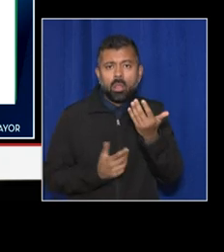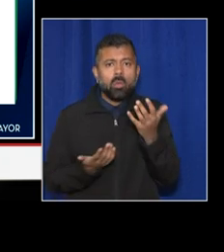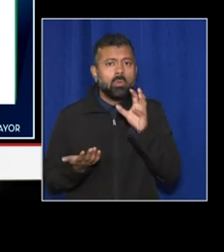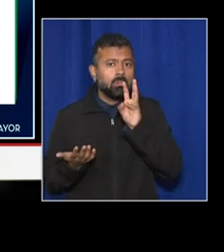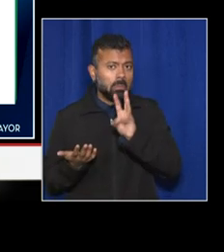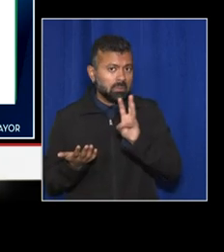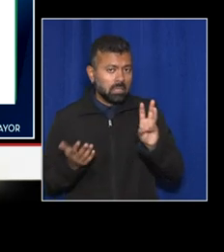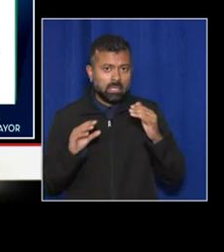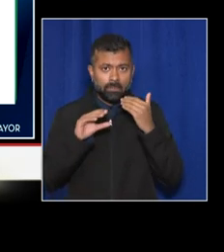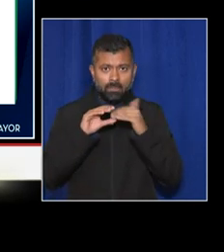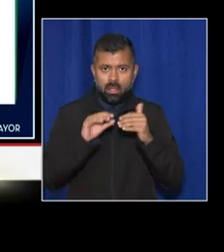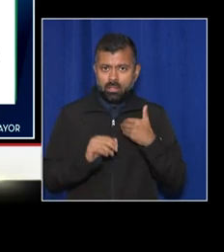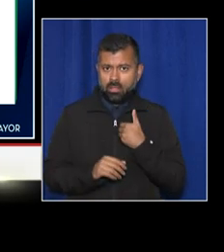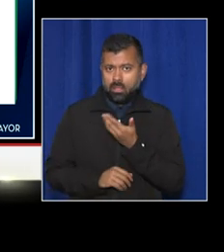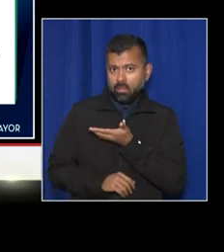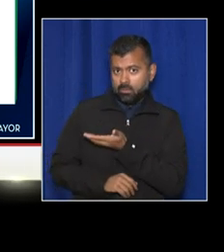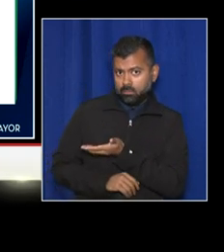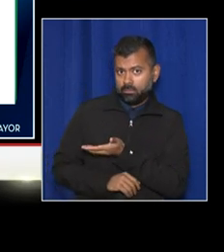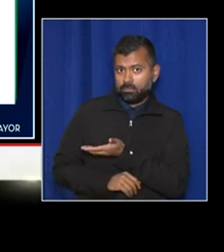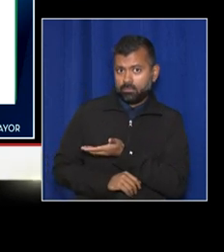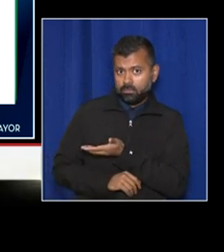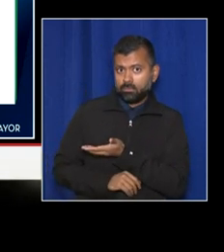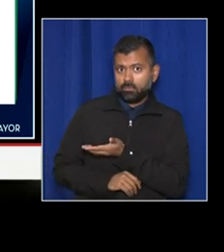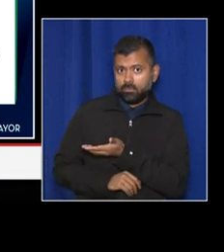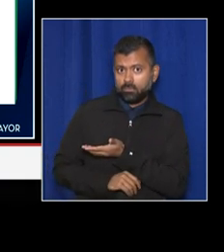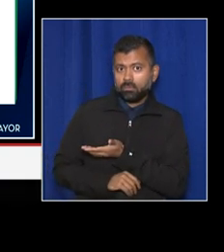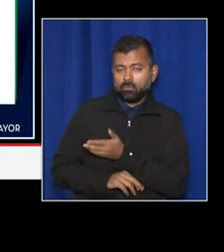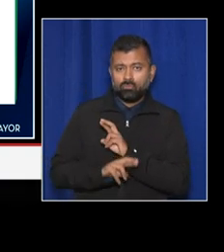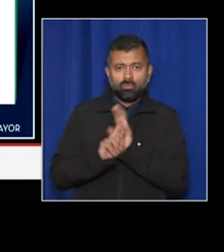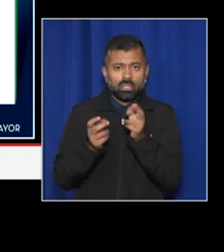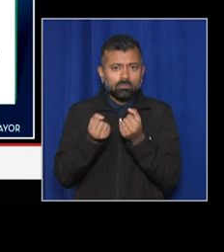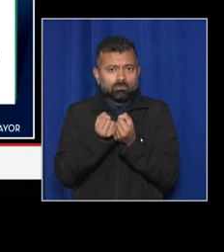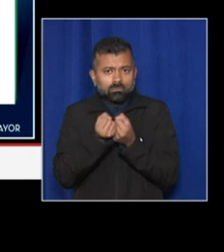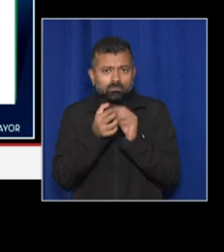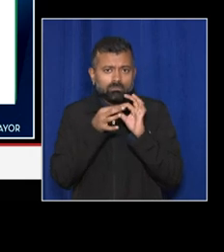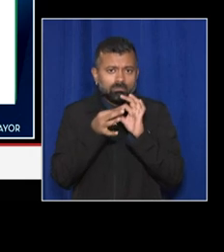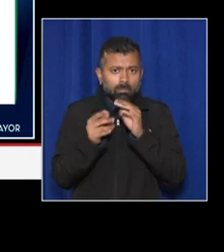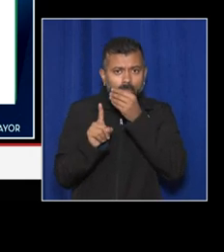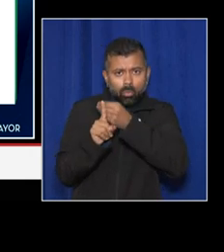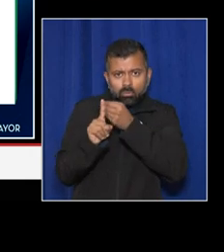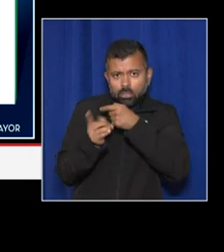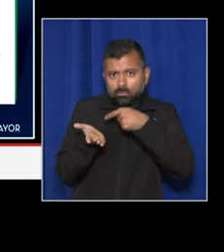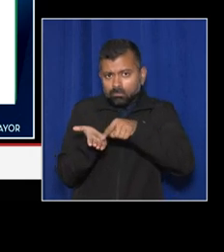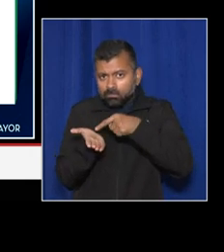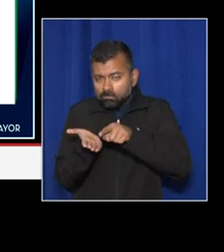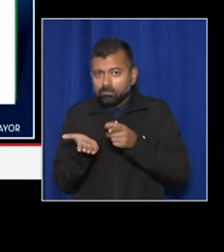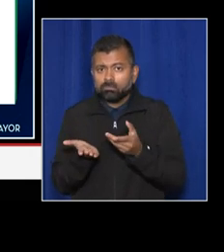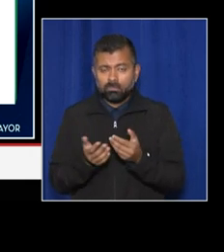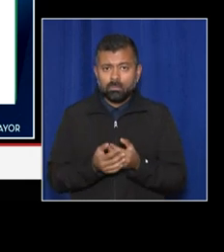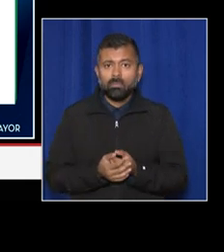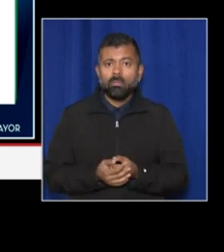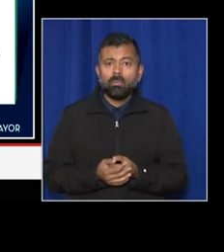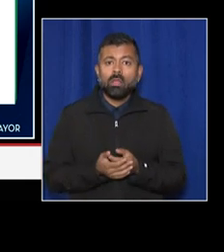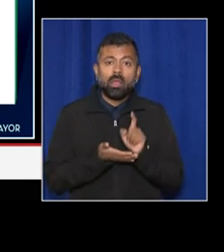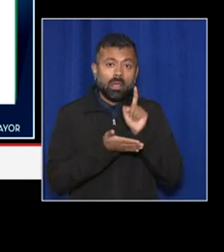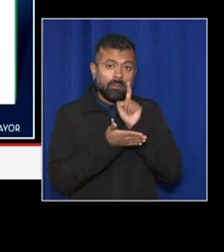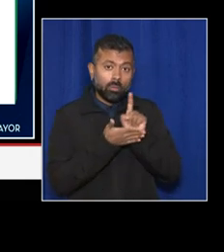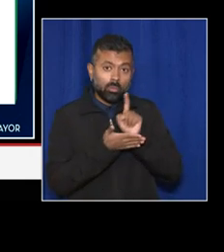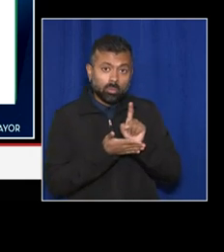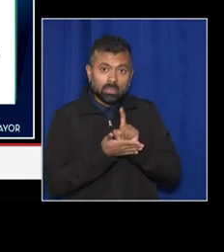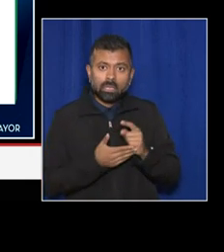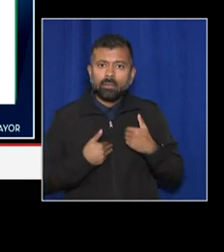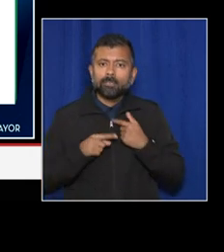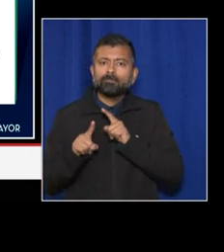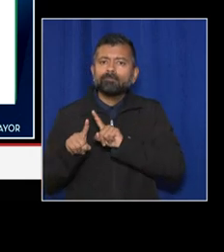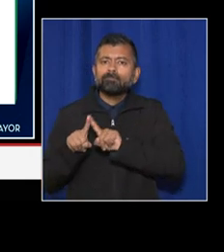housingetc.org. What you'll find if you need this is that there are weekly foreclosure prevention clinics that are offered to everyone who needs it. You